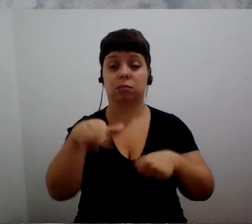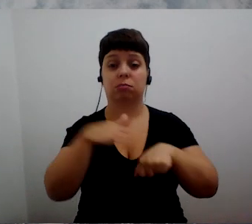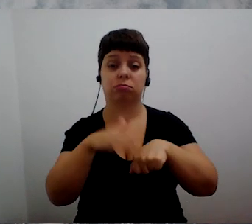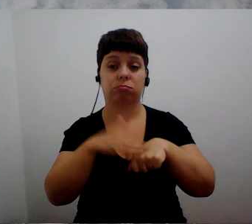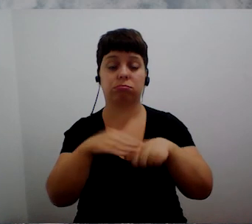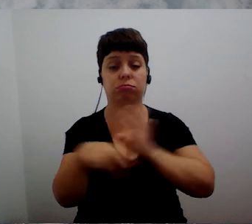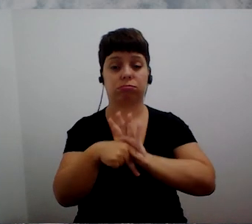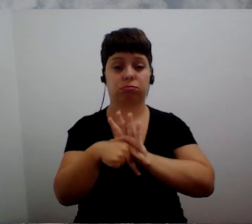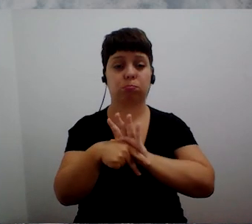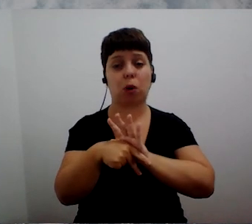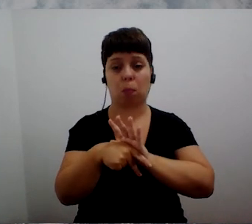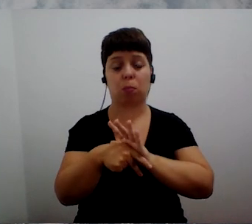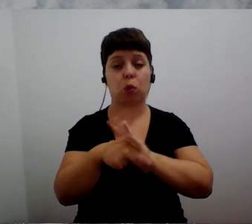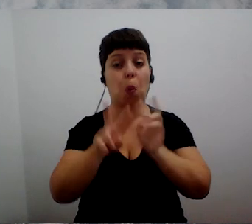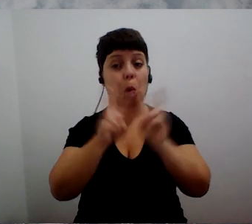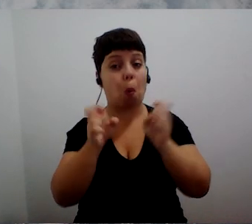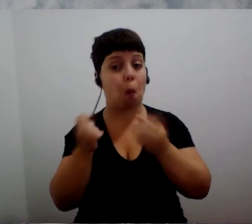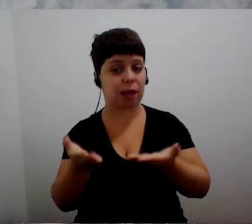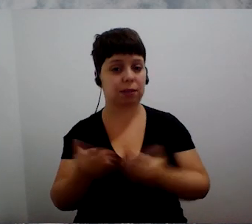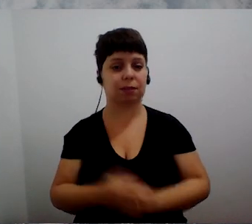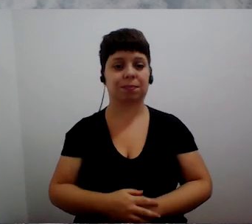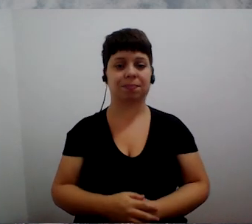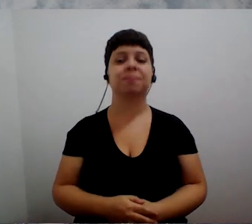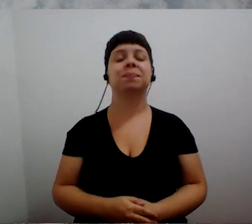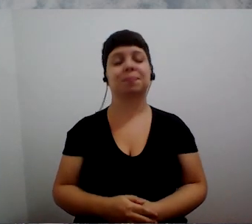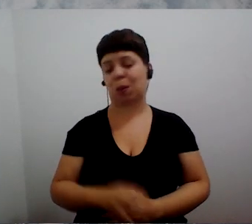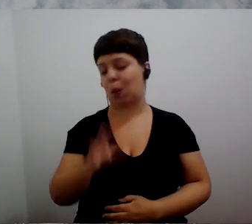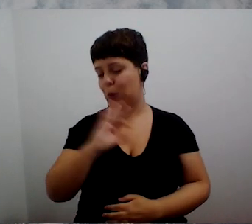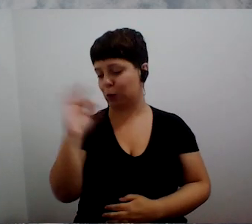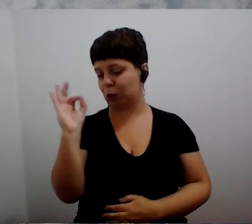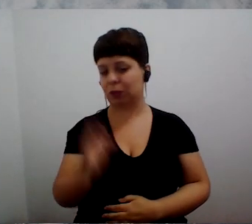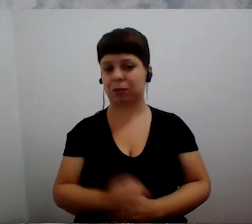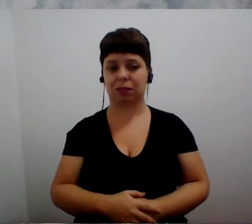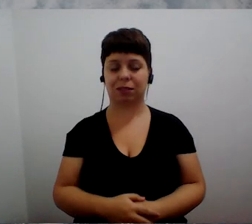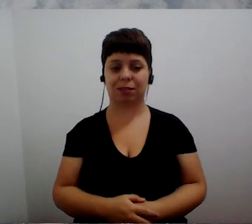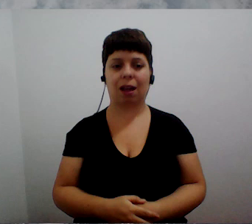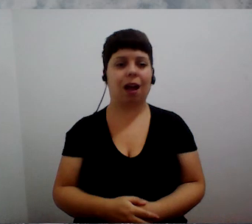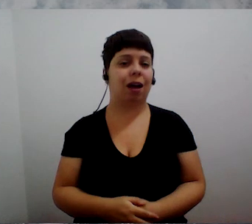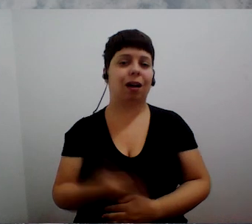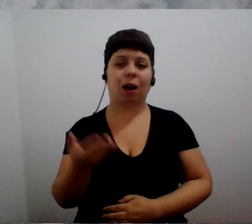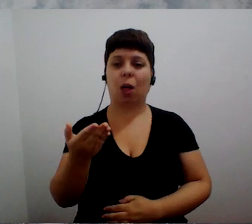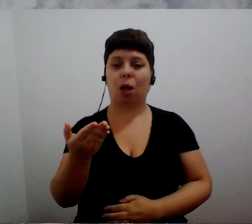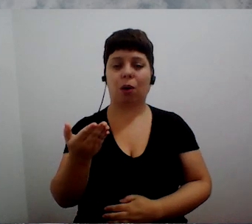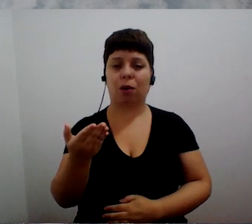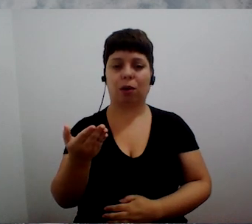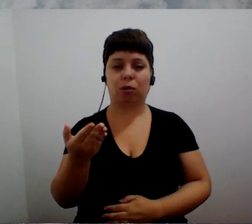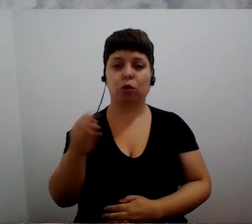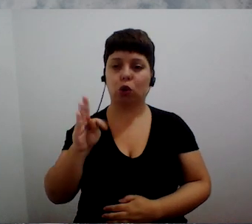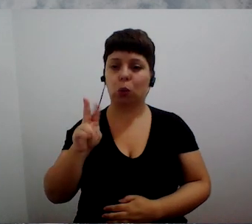and the movements, the actions you are doing related to that. Oh,